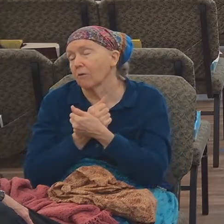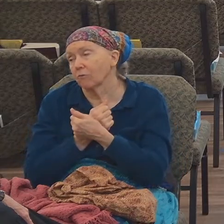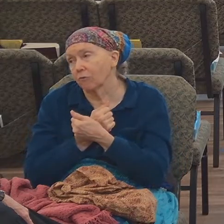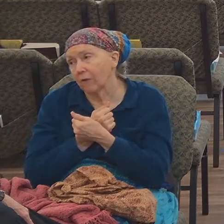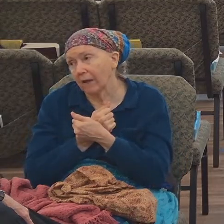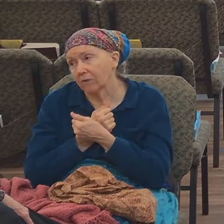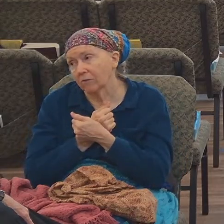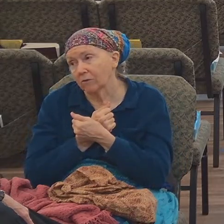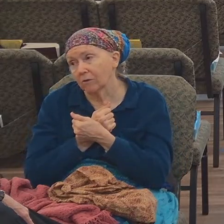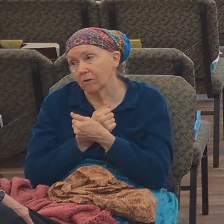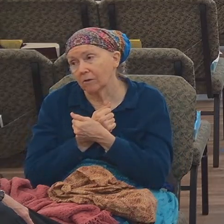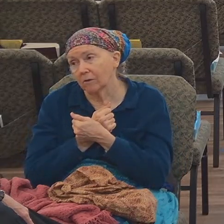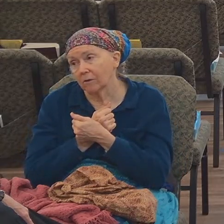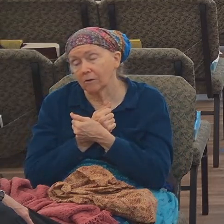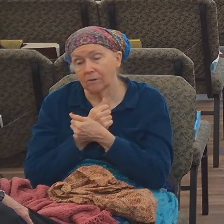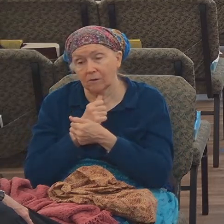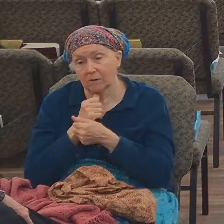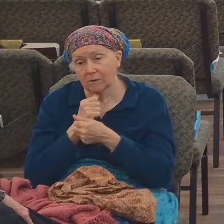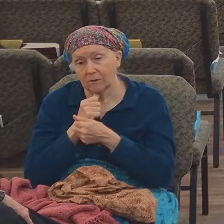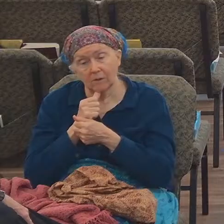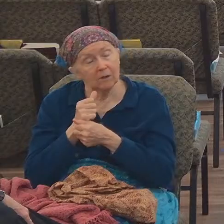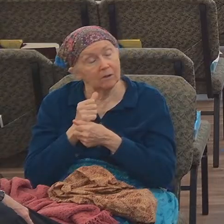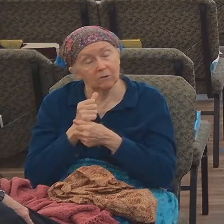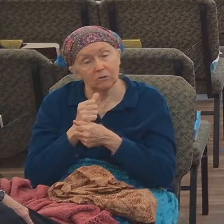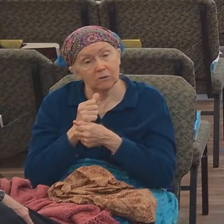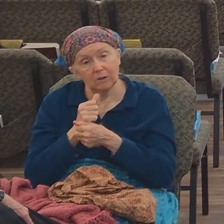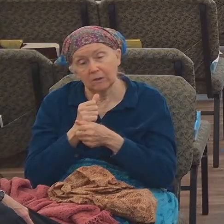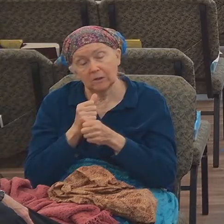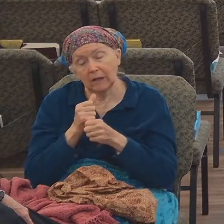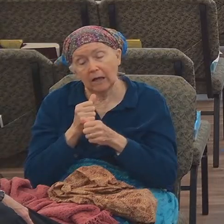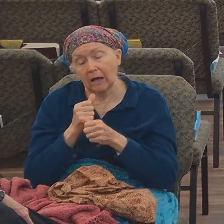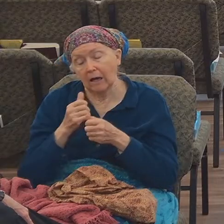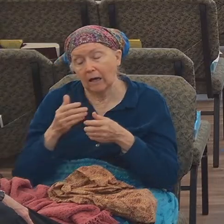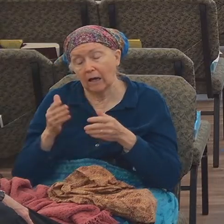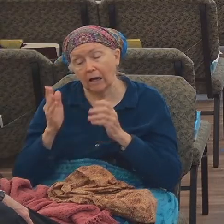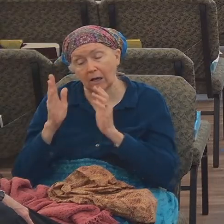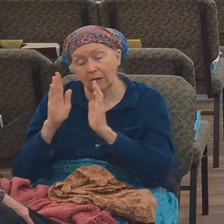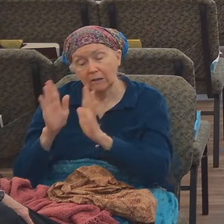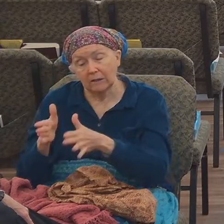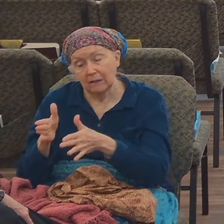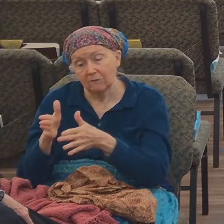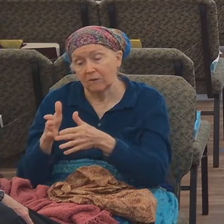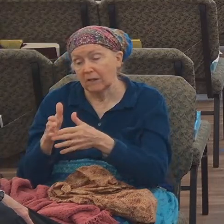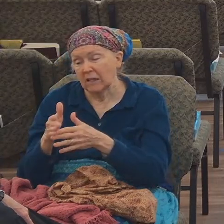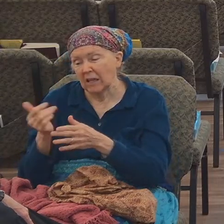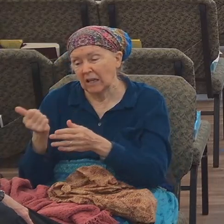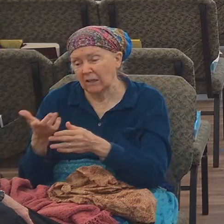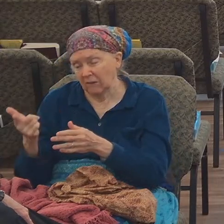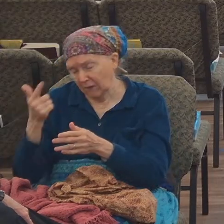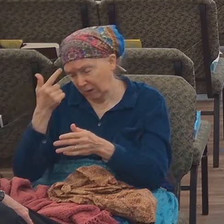He's not leaving anything up to assumptions. If he did, what might they assume?